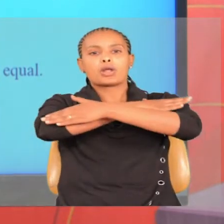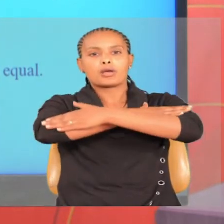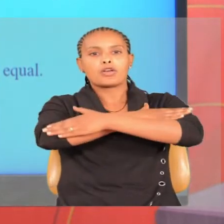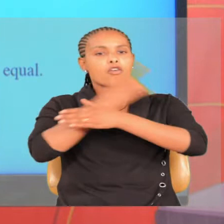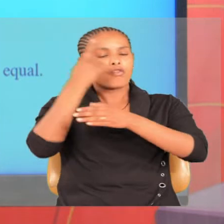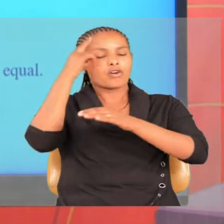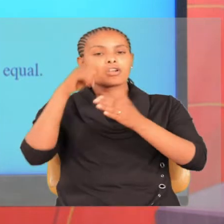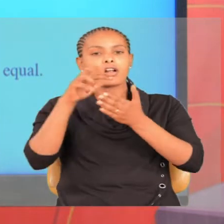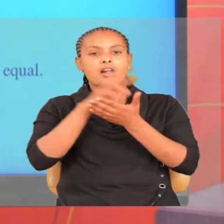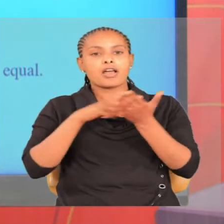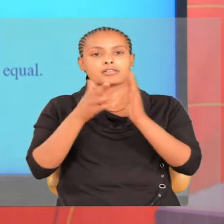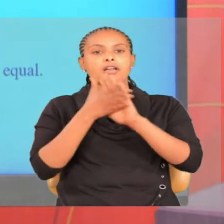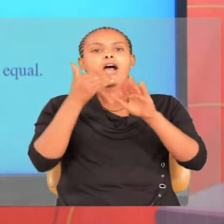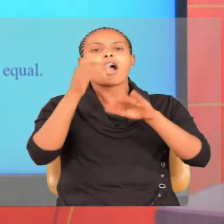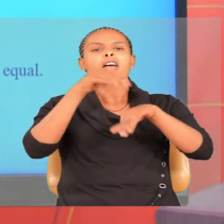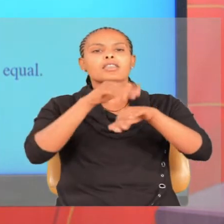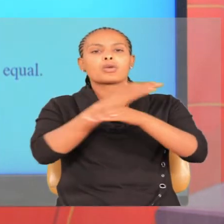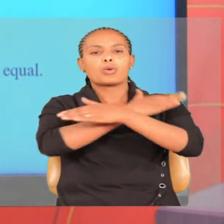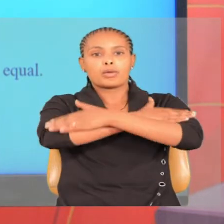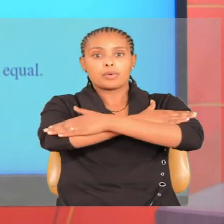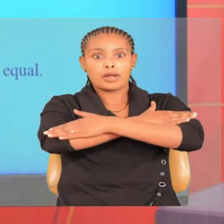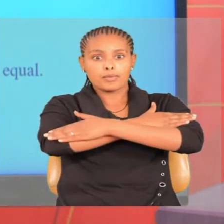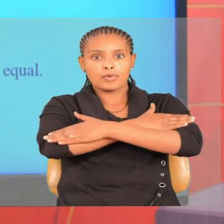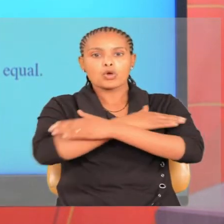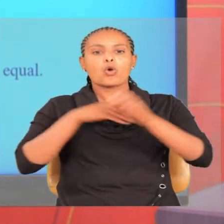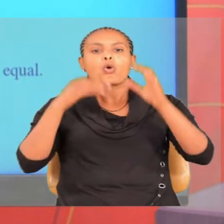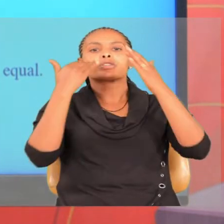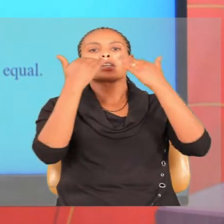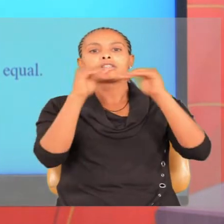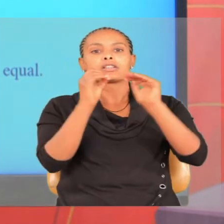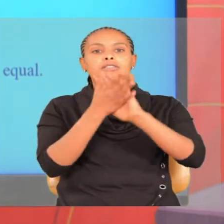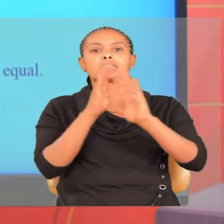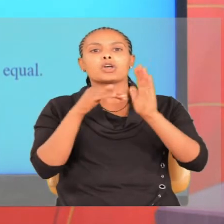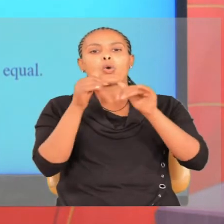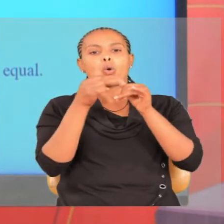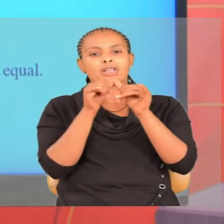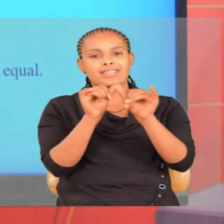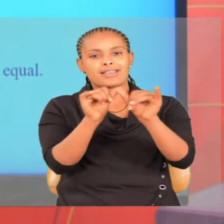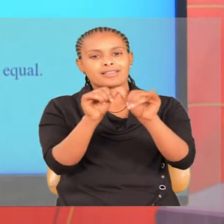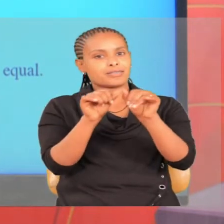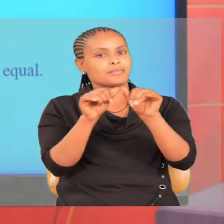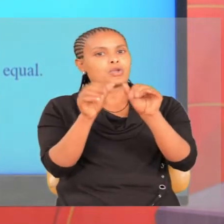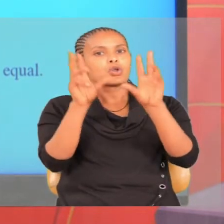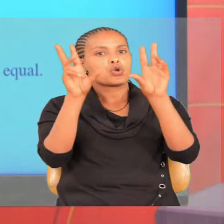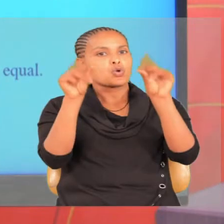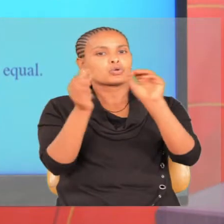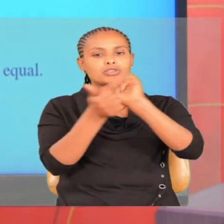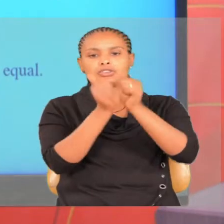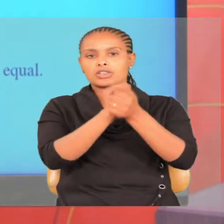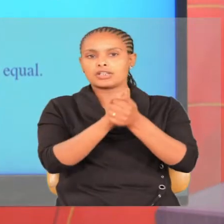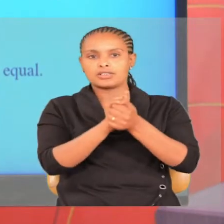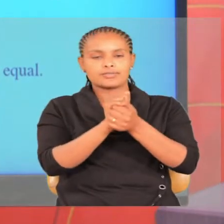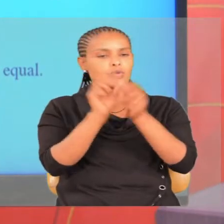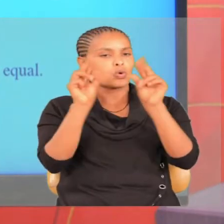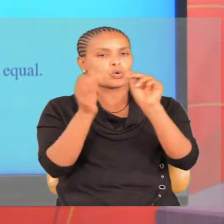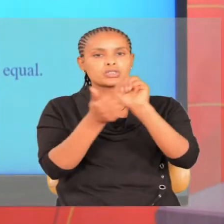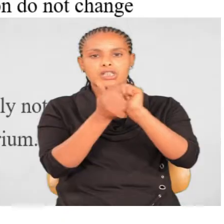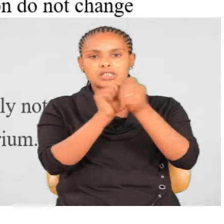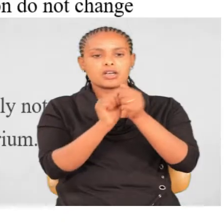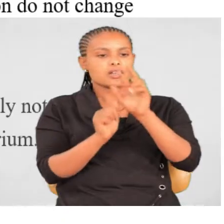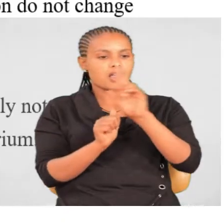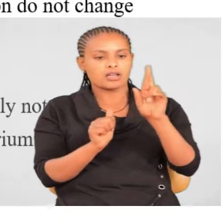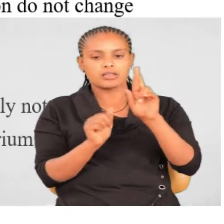for reaction at equilibrium, concentration is constant. No apparent change in concentration of